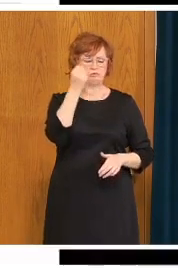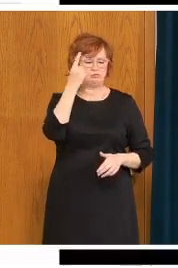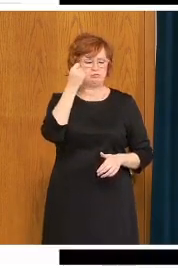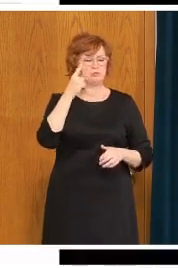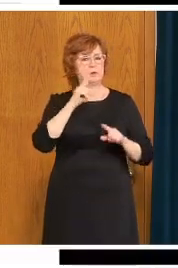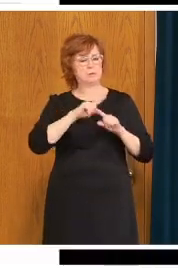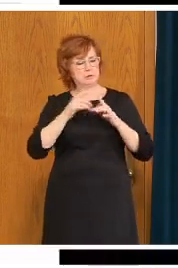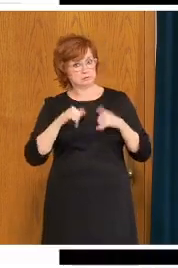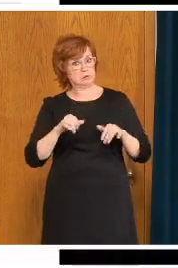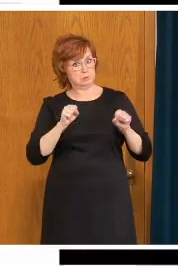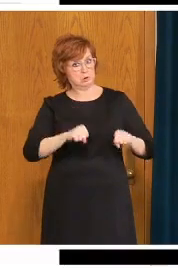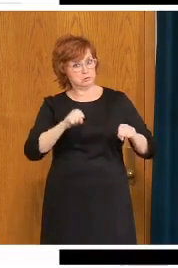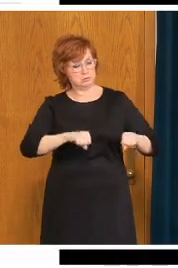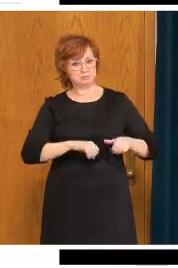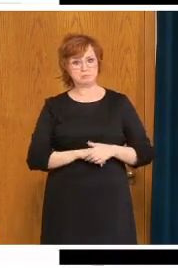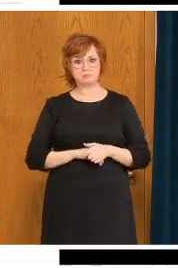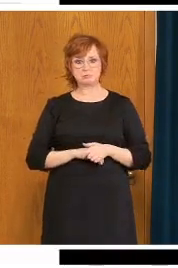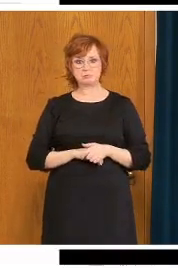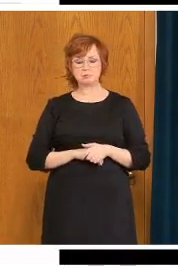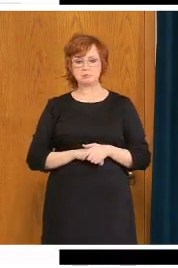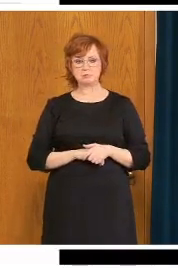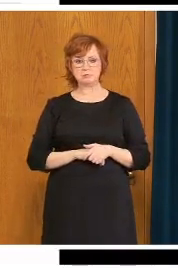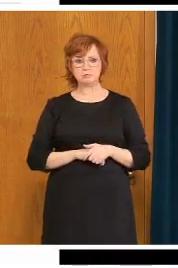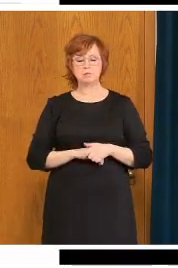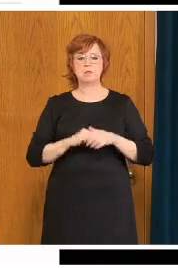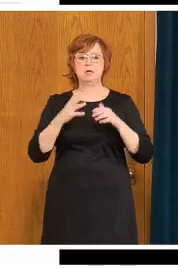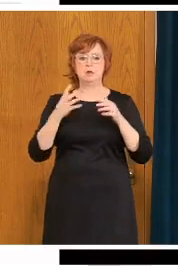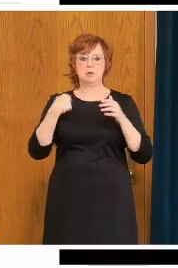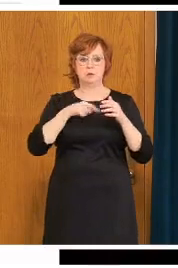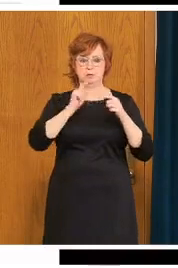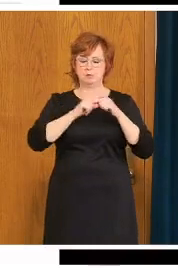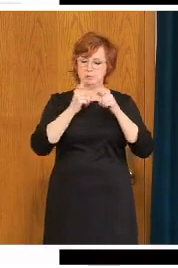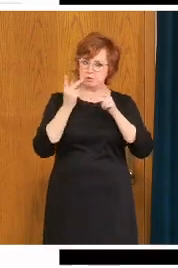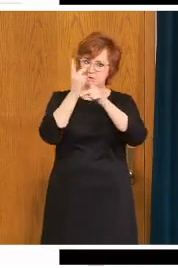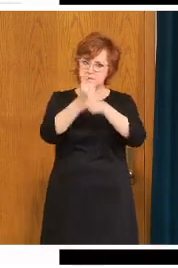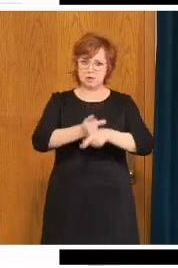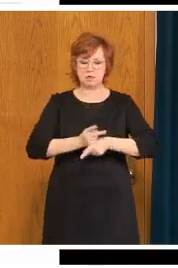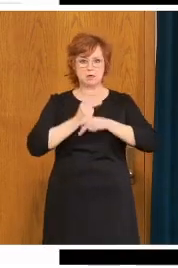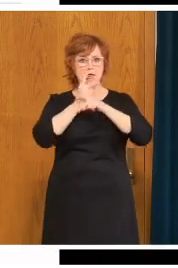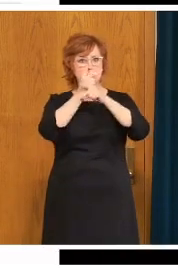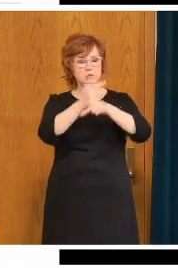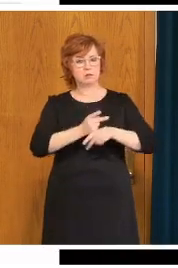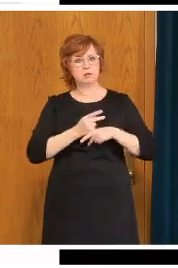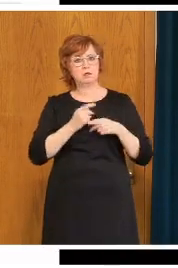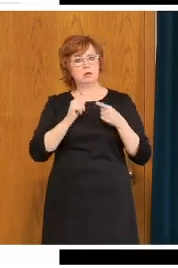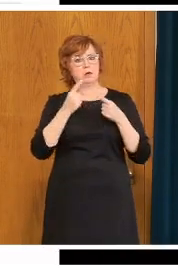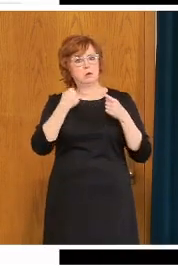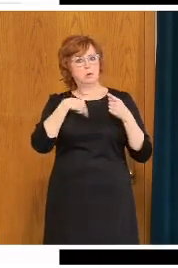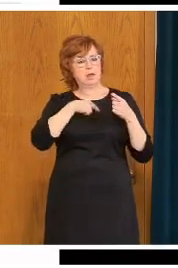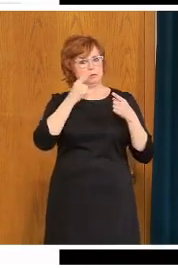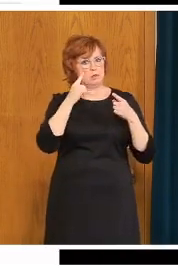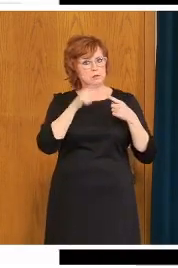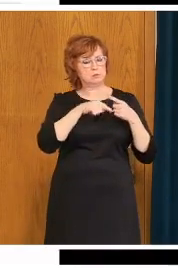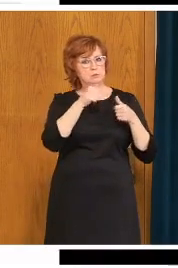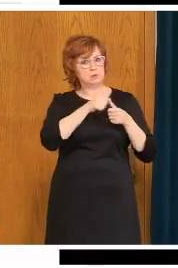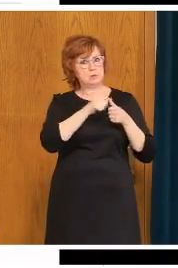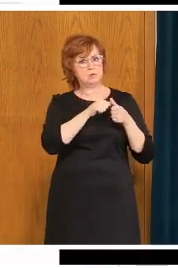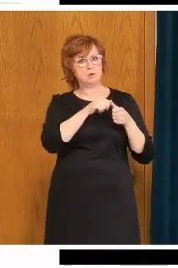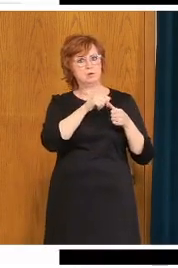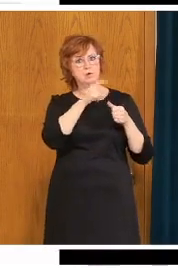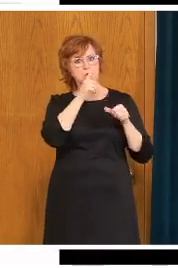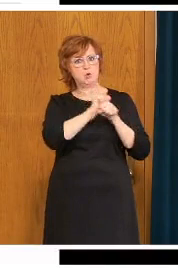more virulent. So we have to be especially cautious around that. And again, our colleagues in ICU, acute care, have been working extremely